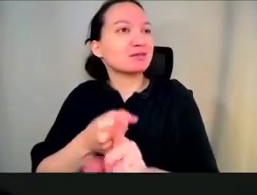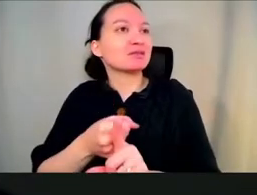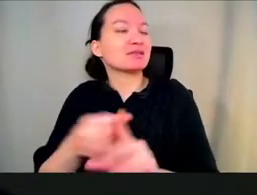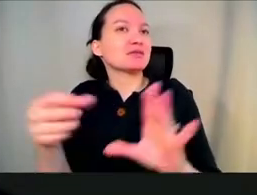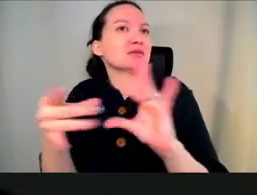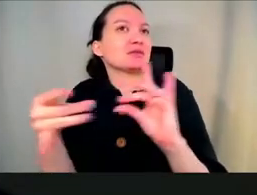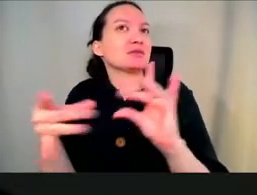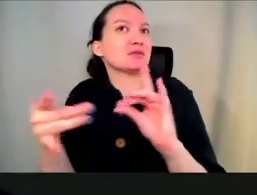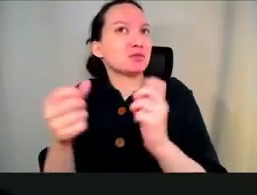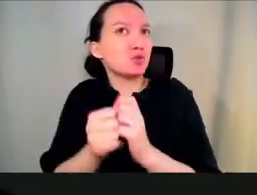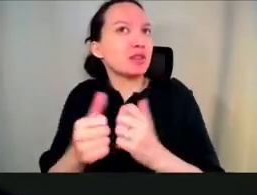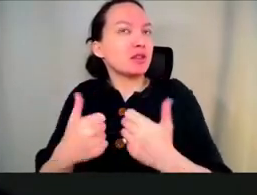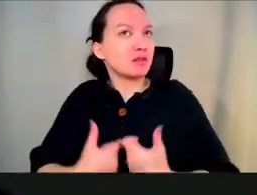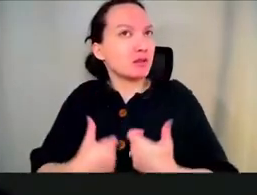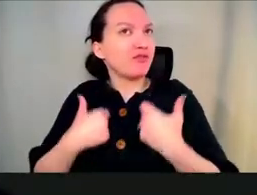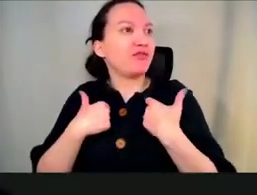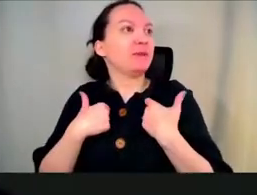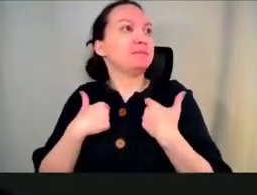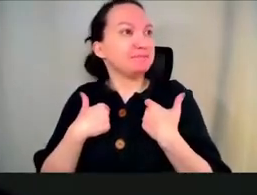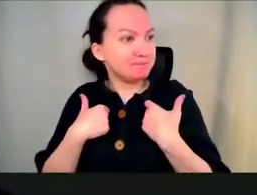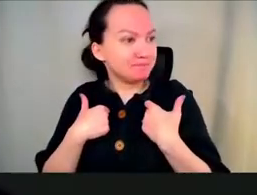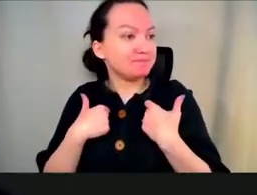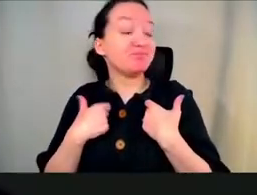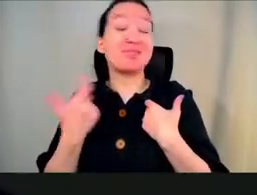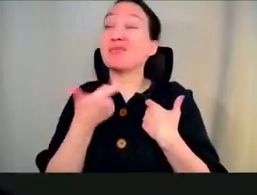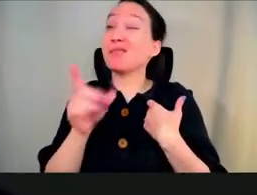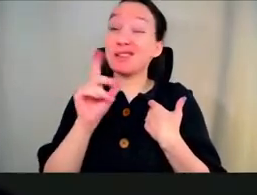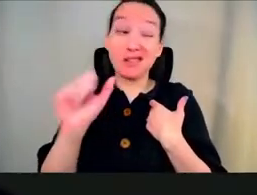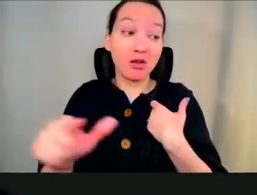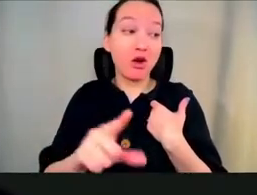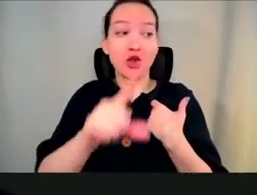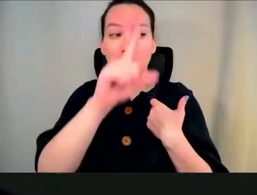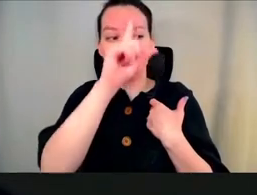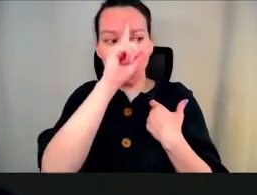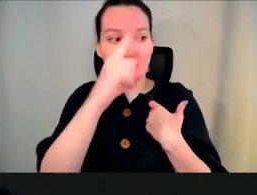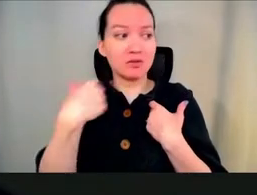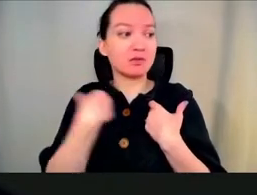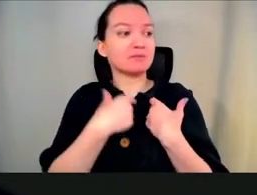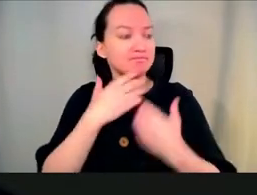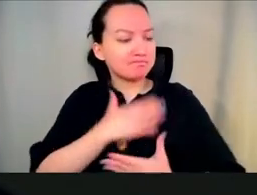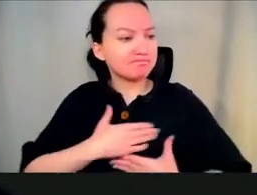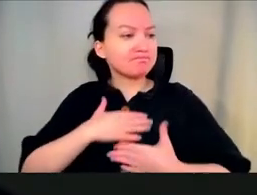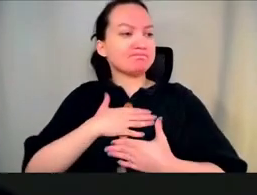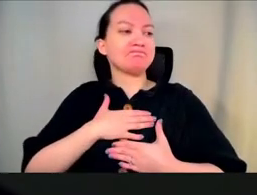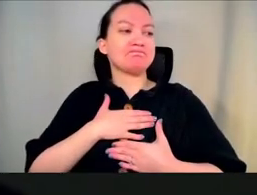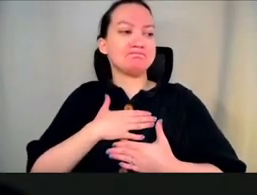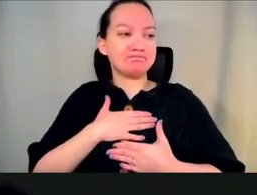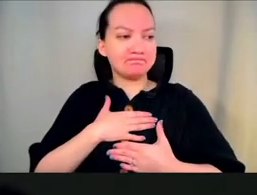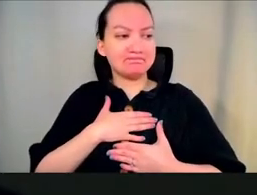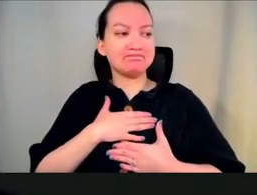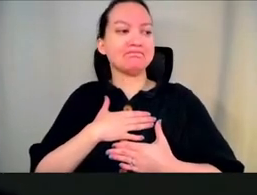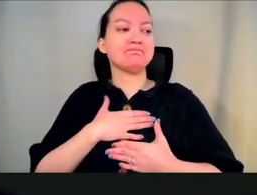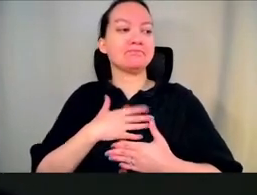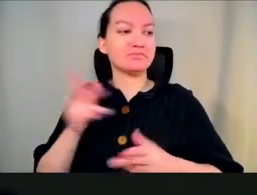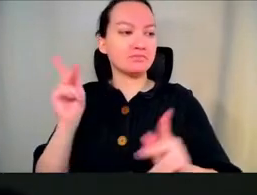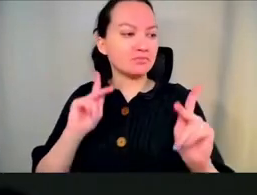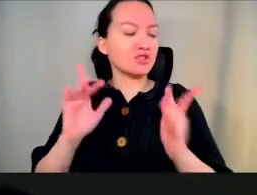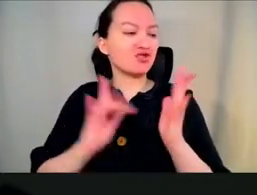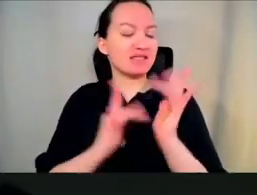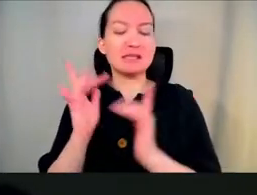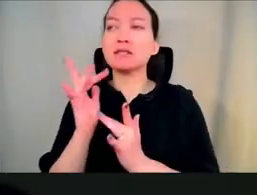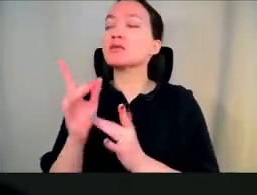say into our life, because it's a big deal, and what thoughts we entertain as we follow Jesus. So we'll talk